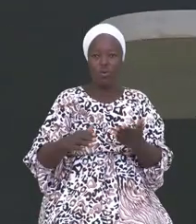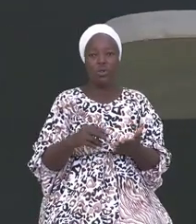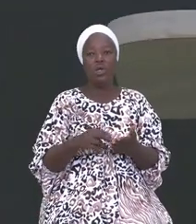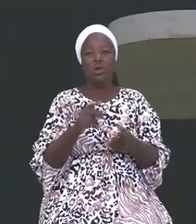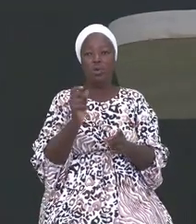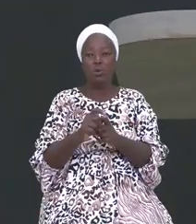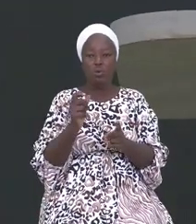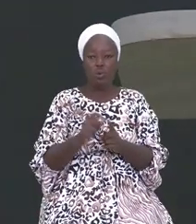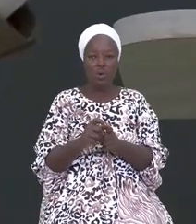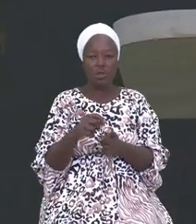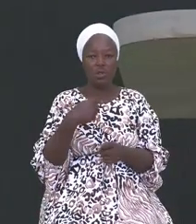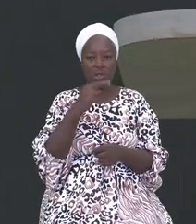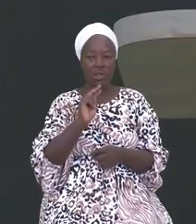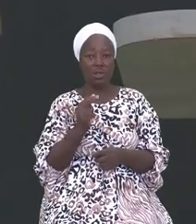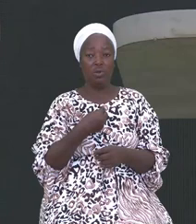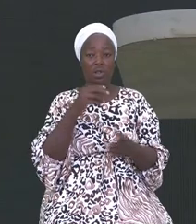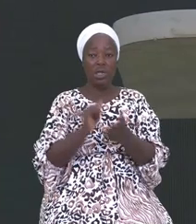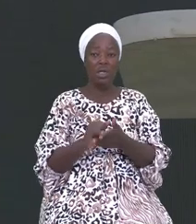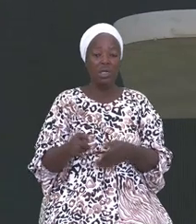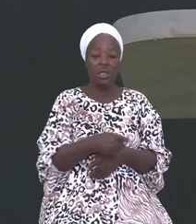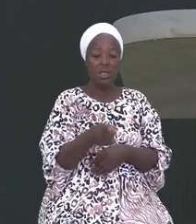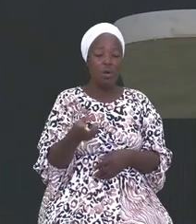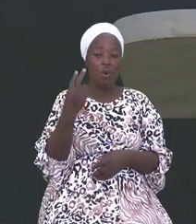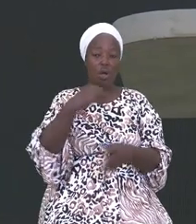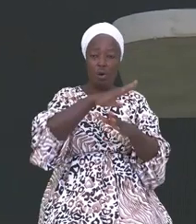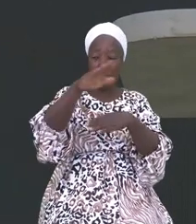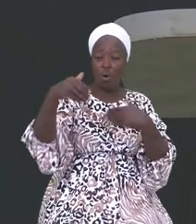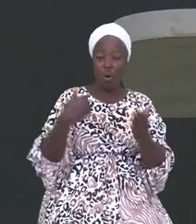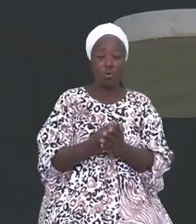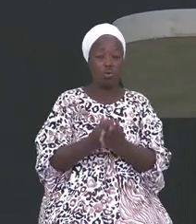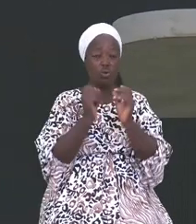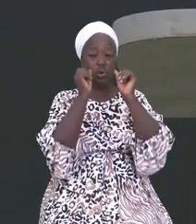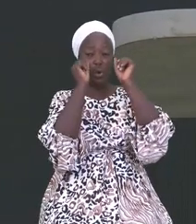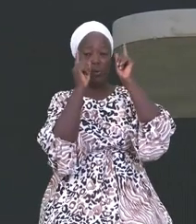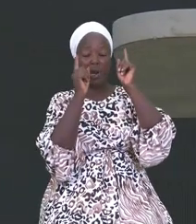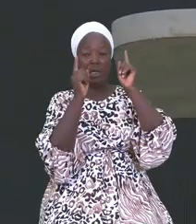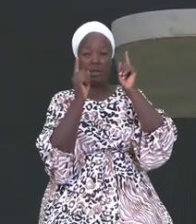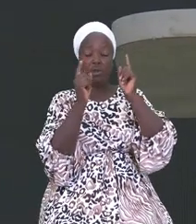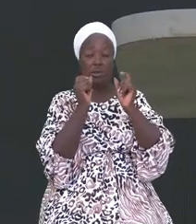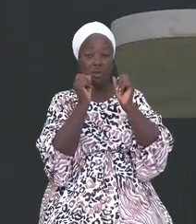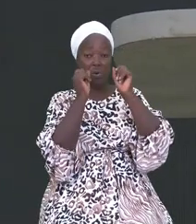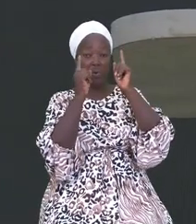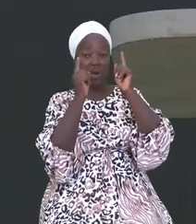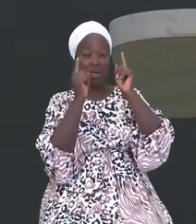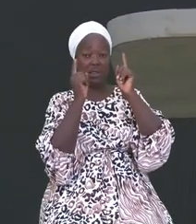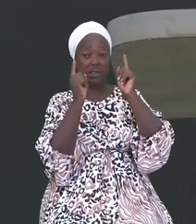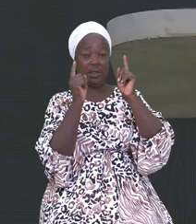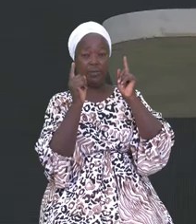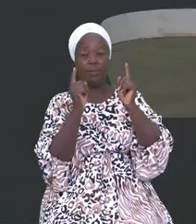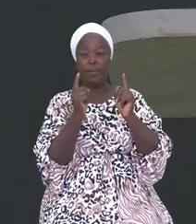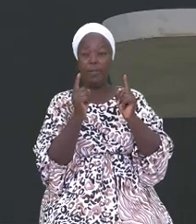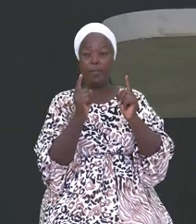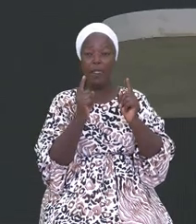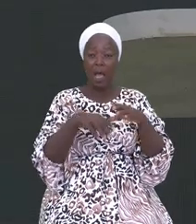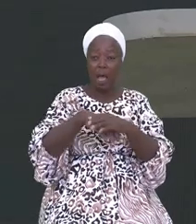word tells us they were all amazed, astonished, surprised,